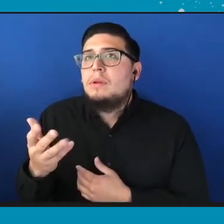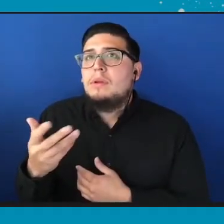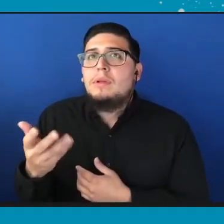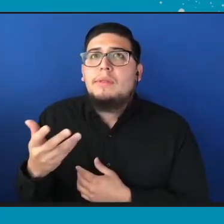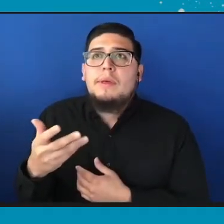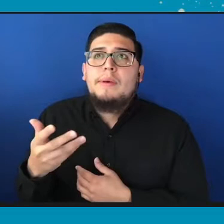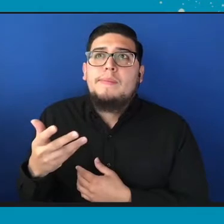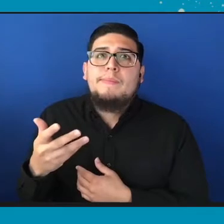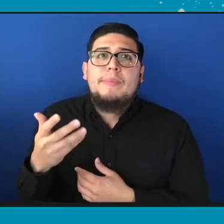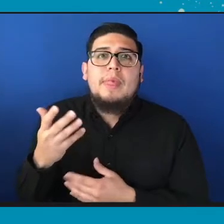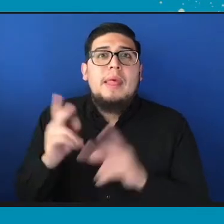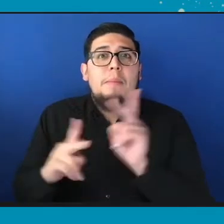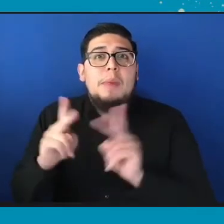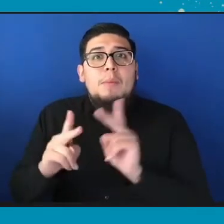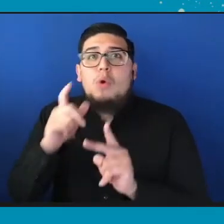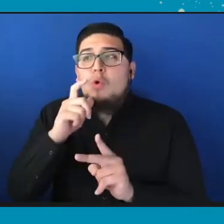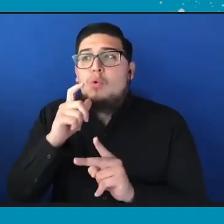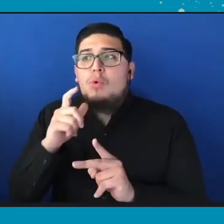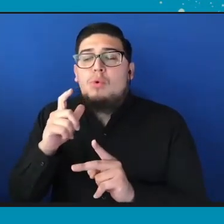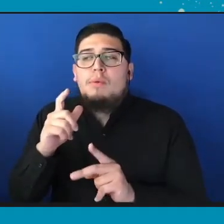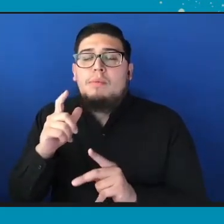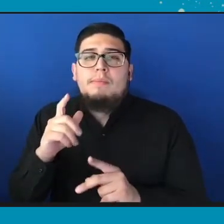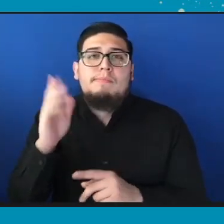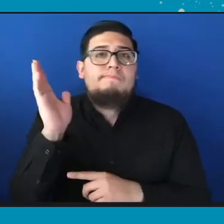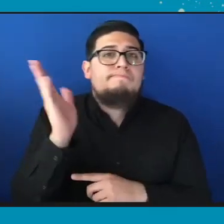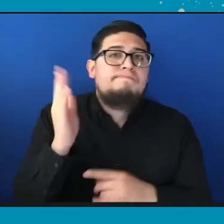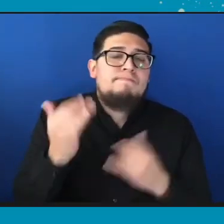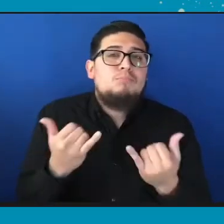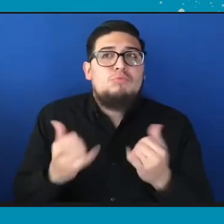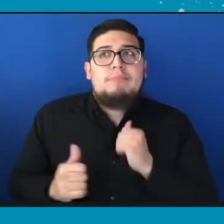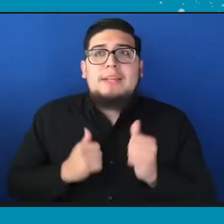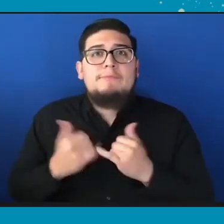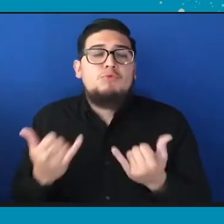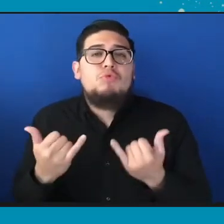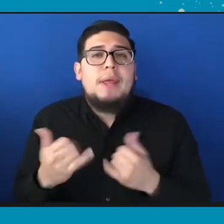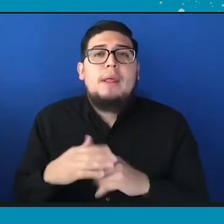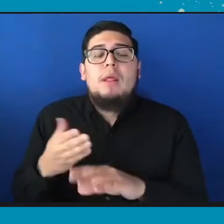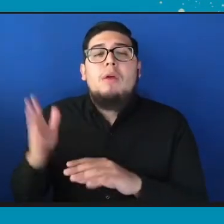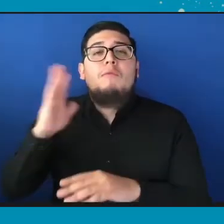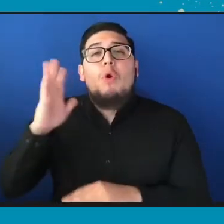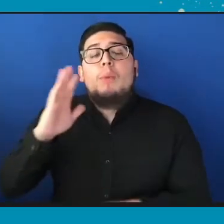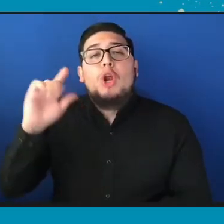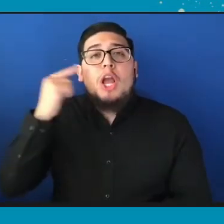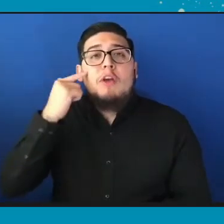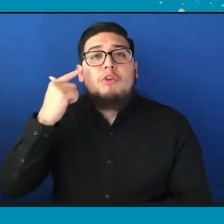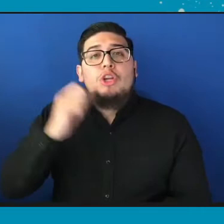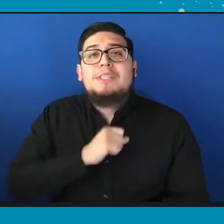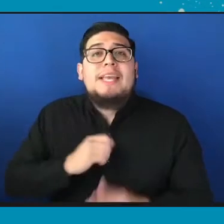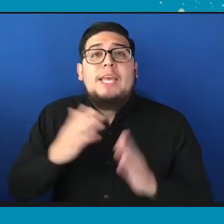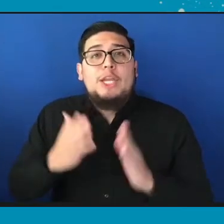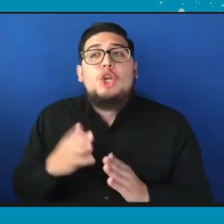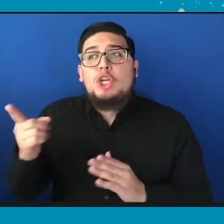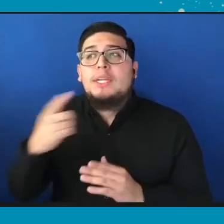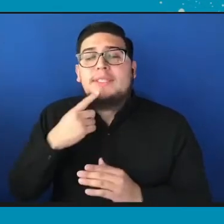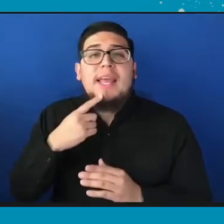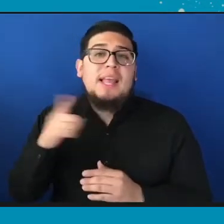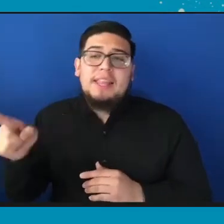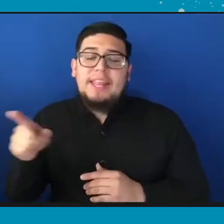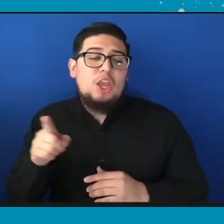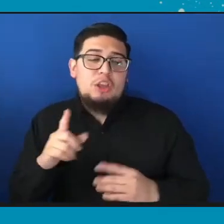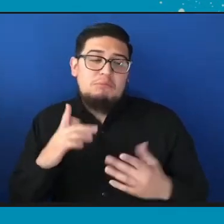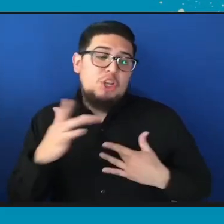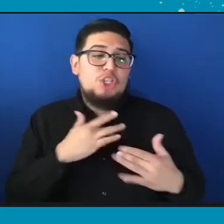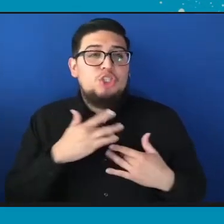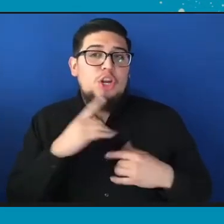the folks who are active today, the former governor and senator there said very clearly they were concerned about being